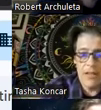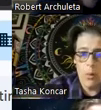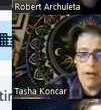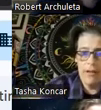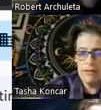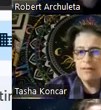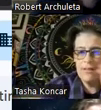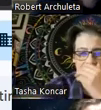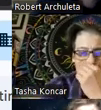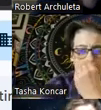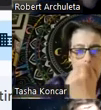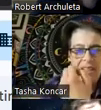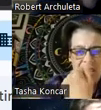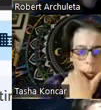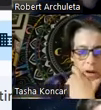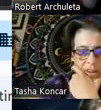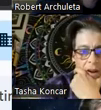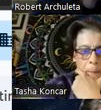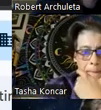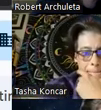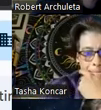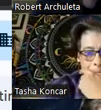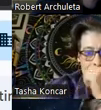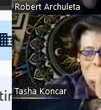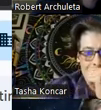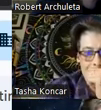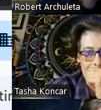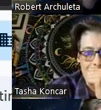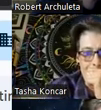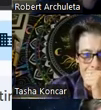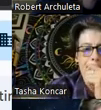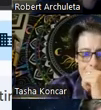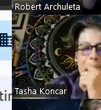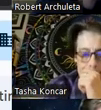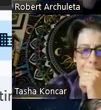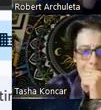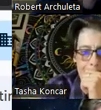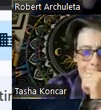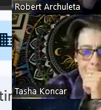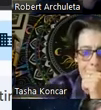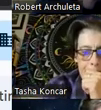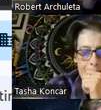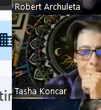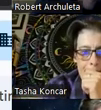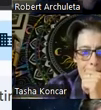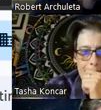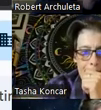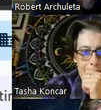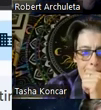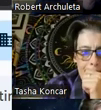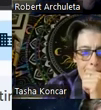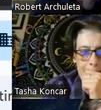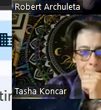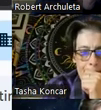Was that the wording? We did the wording, right? I believe so. They were just like,